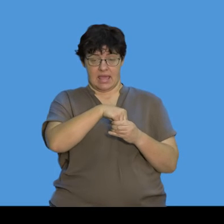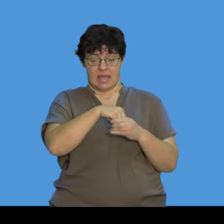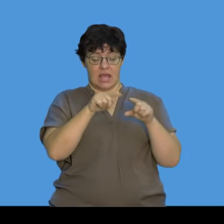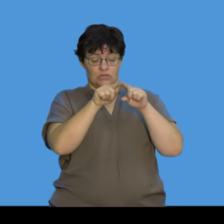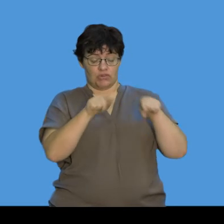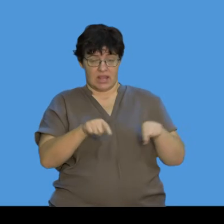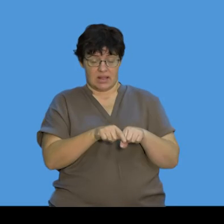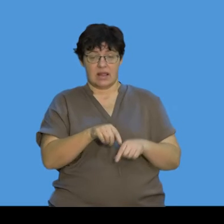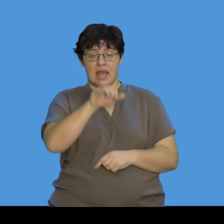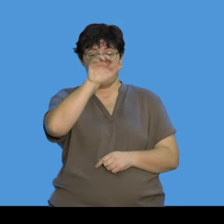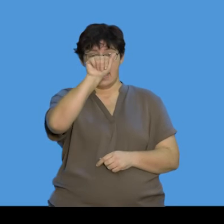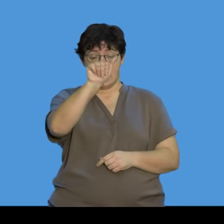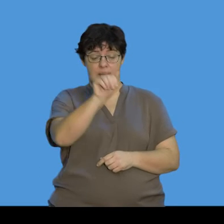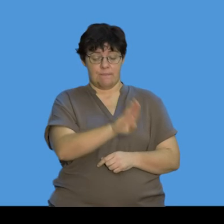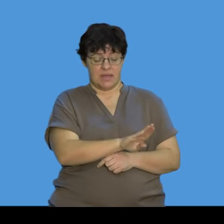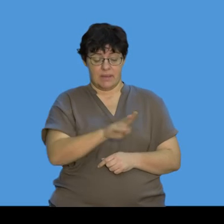triangle